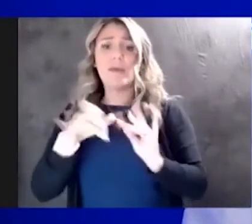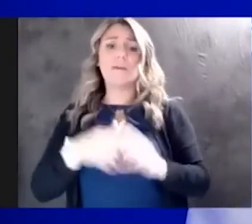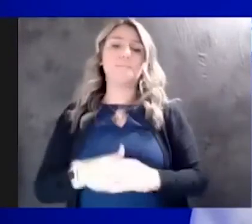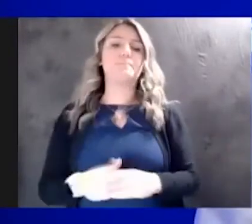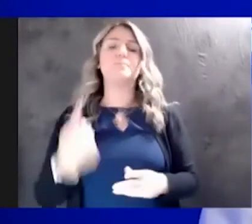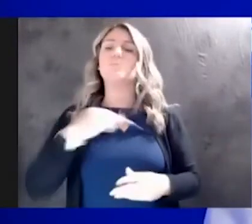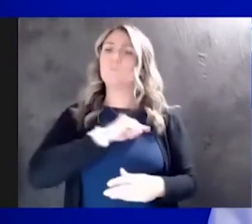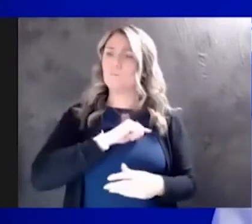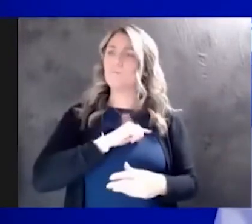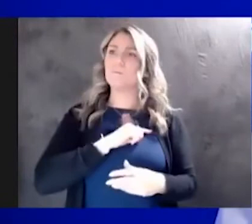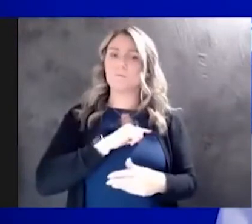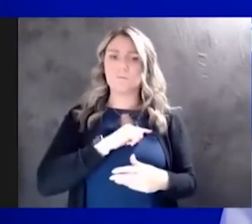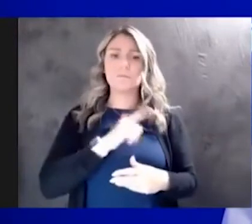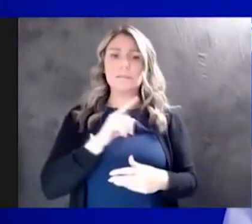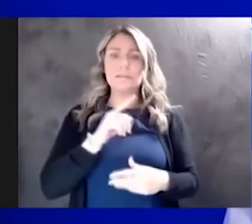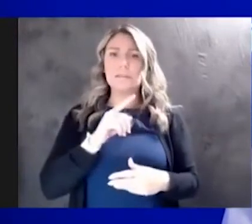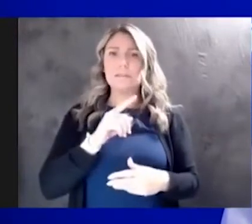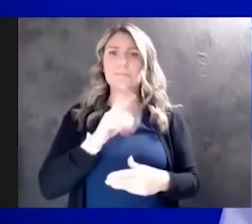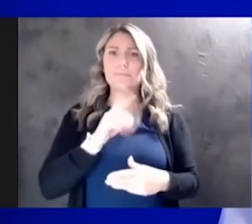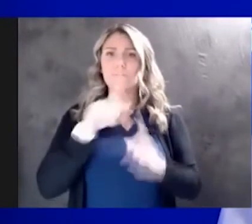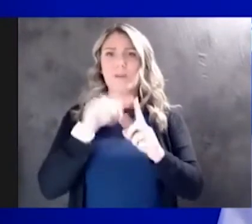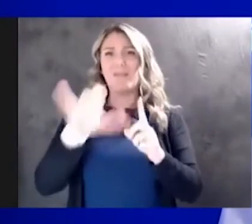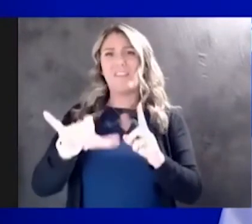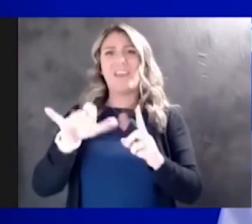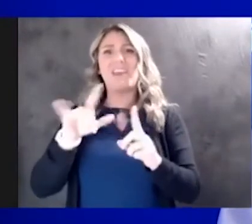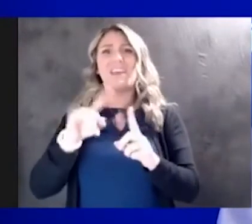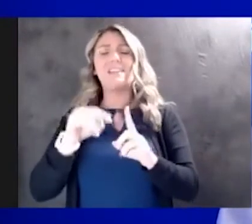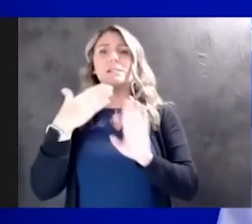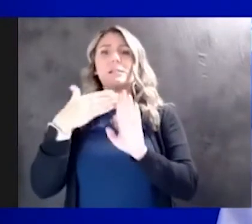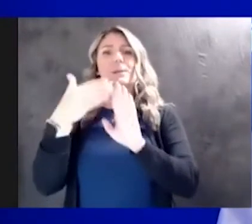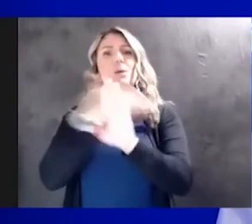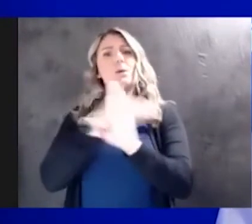the comorbidities, age, obesity,